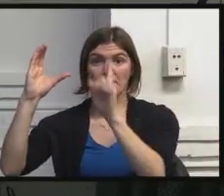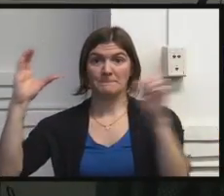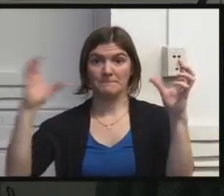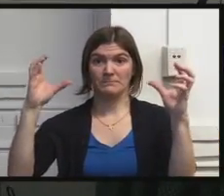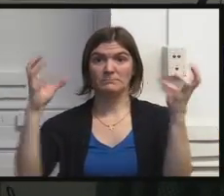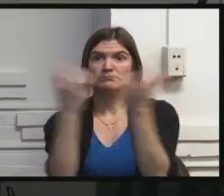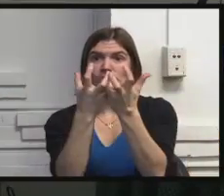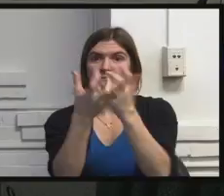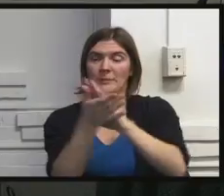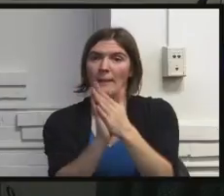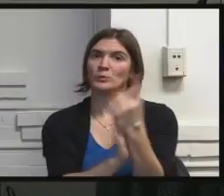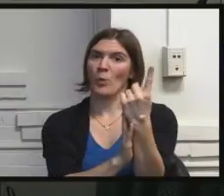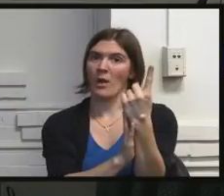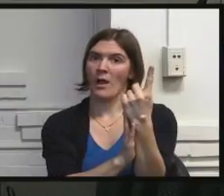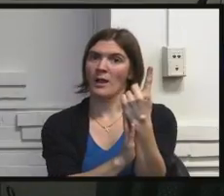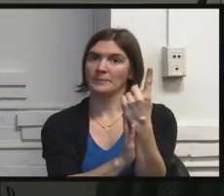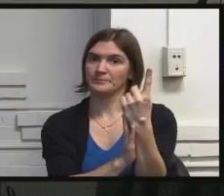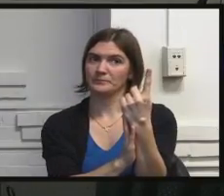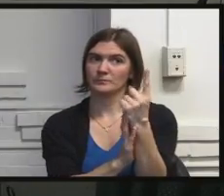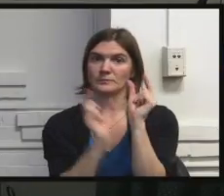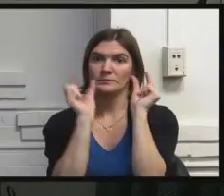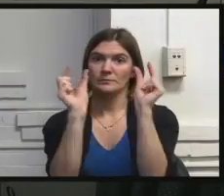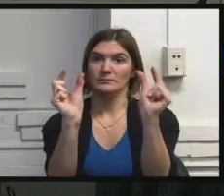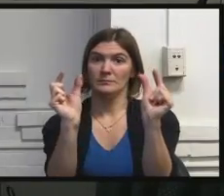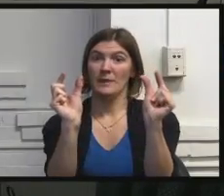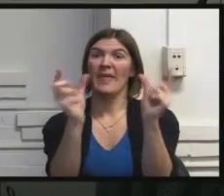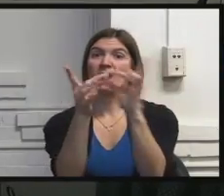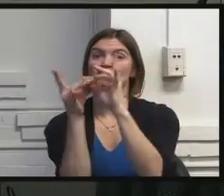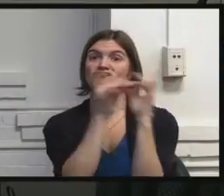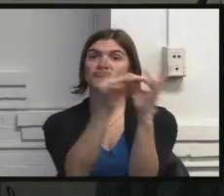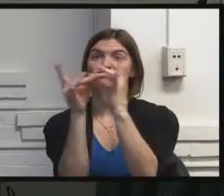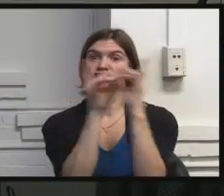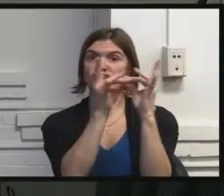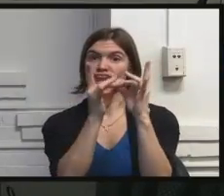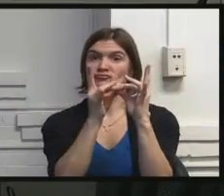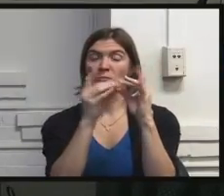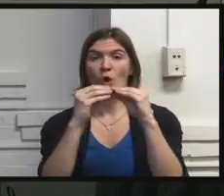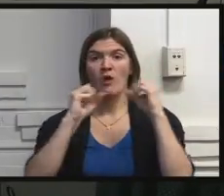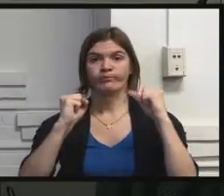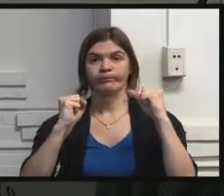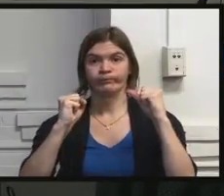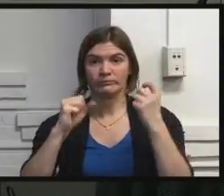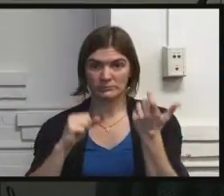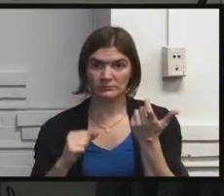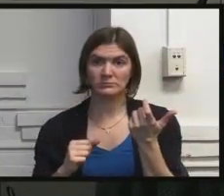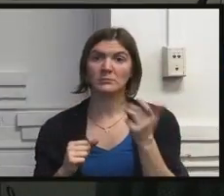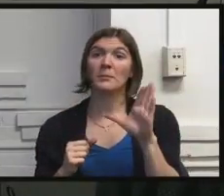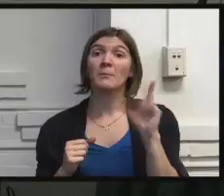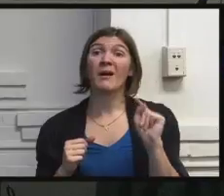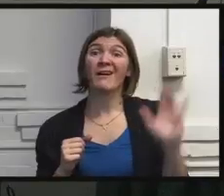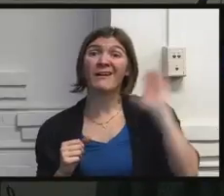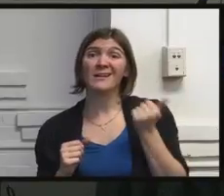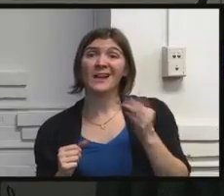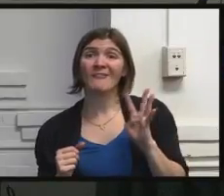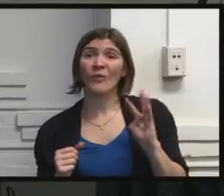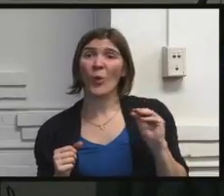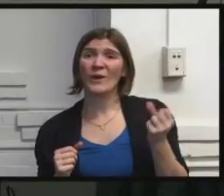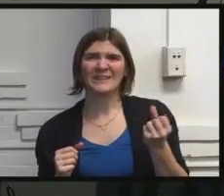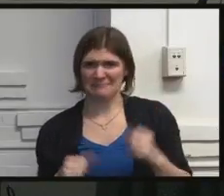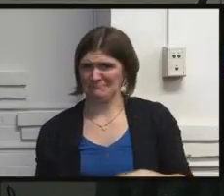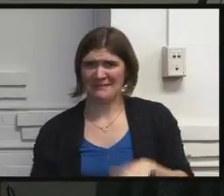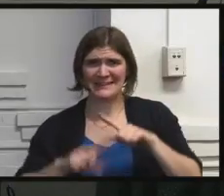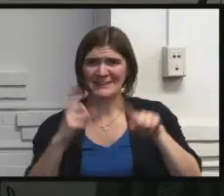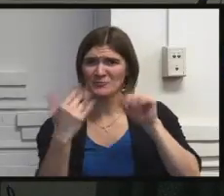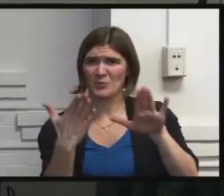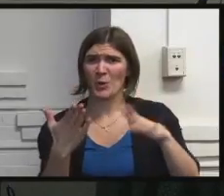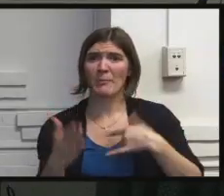bridge and the beams move together, which makes it basically stiffer or stronger. But back in the 1940s, they basically just